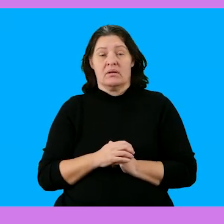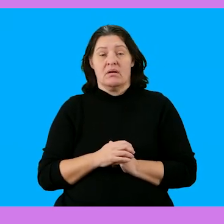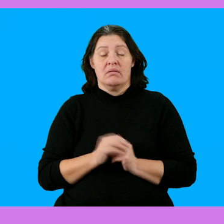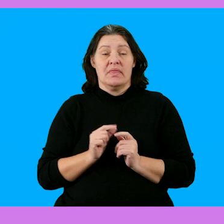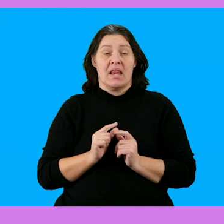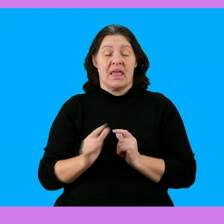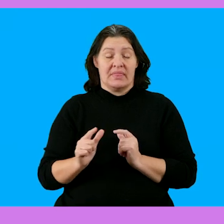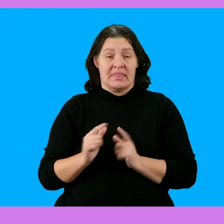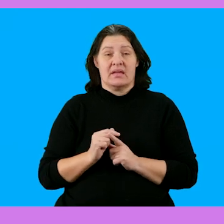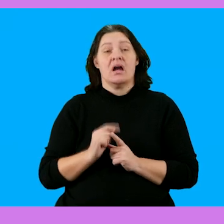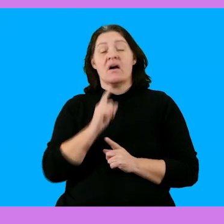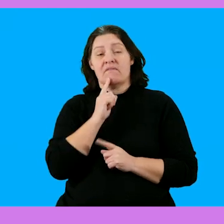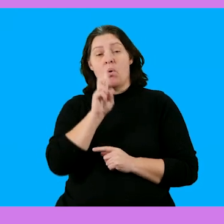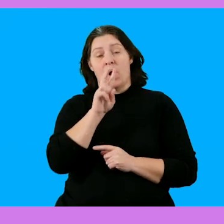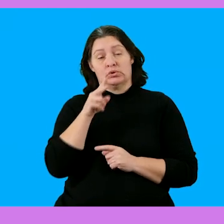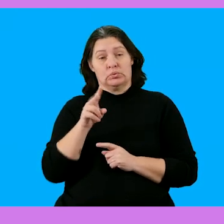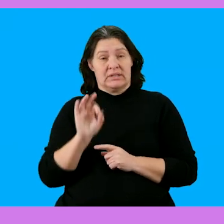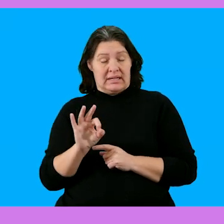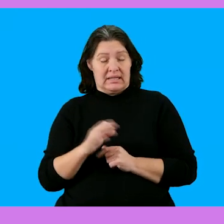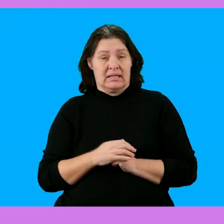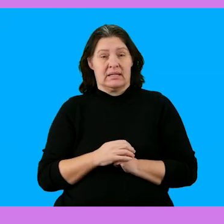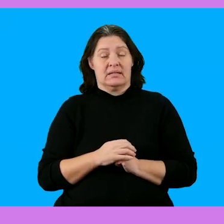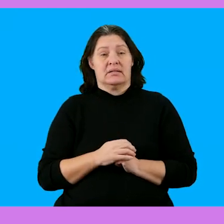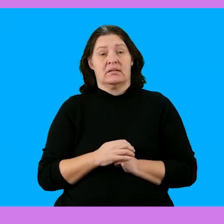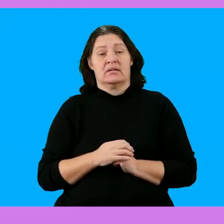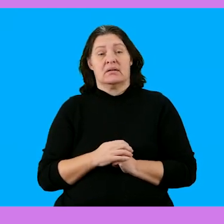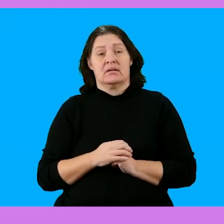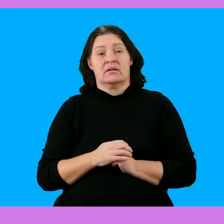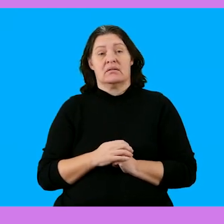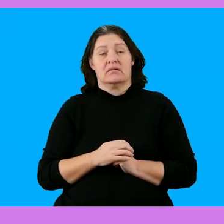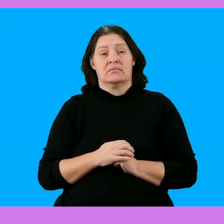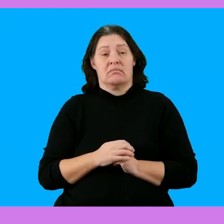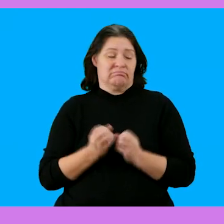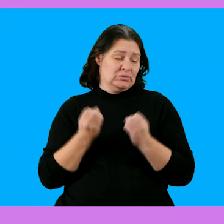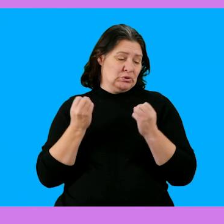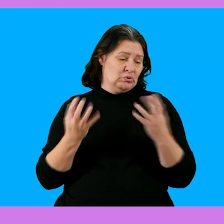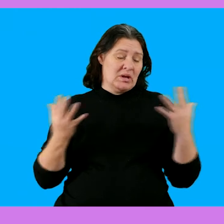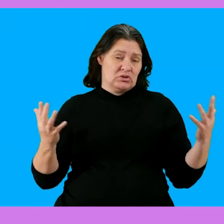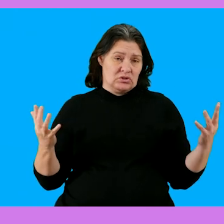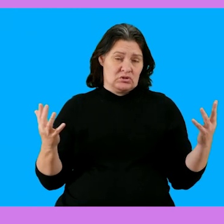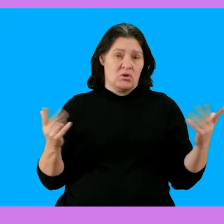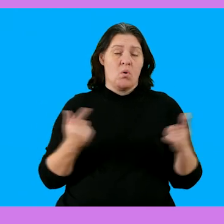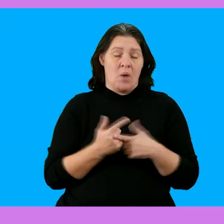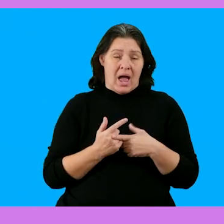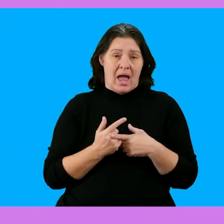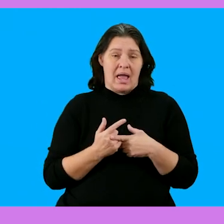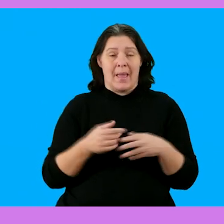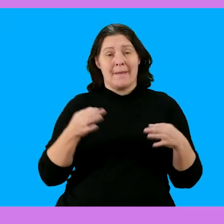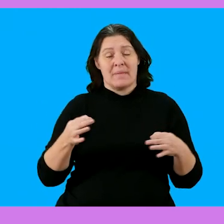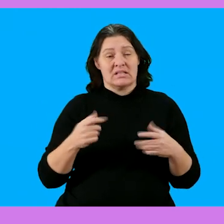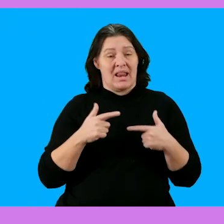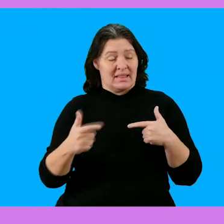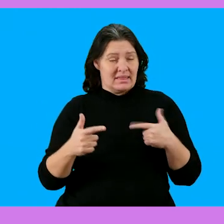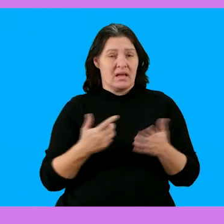case the length, when we use the scale 1:3, the length will be way too much because the length